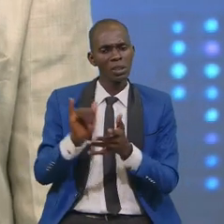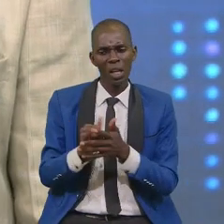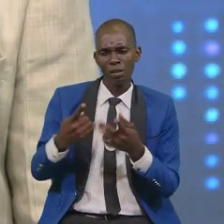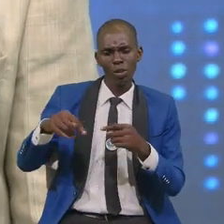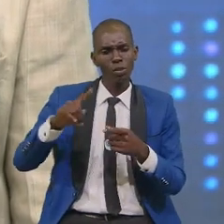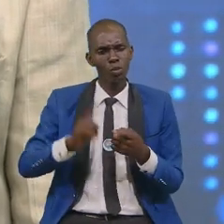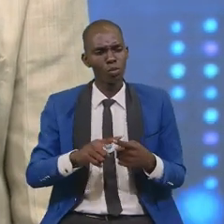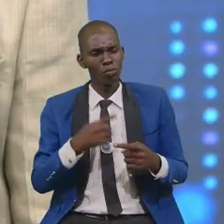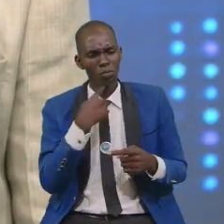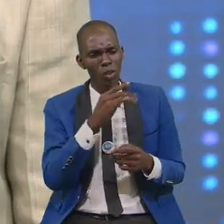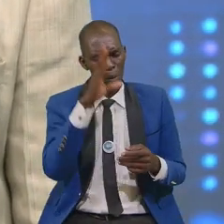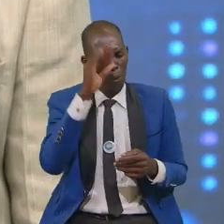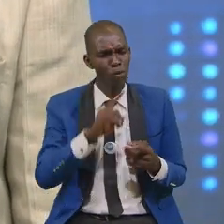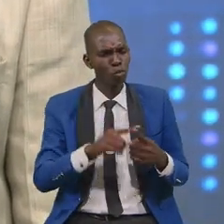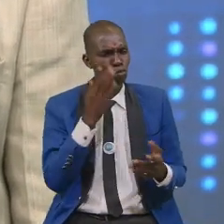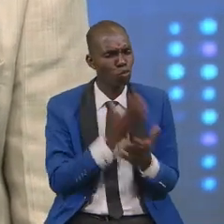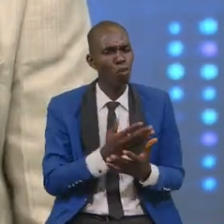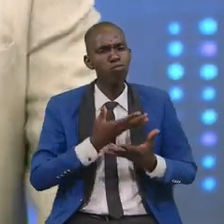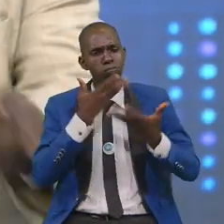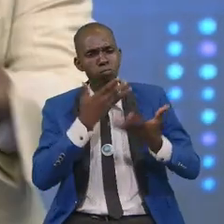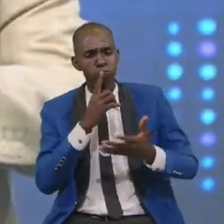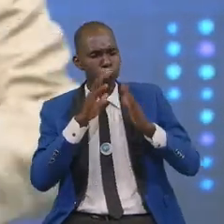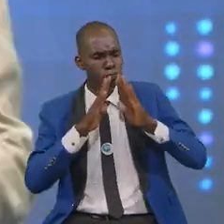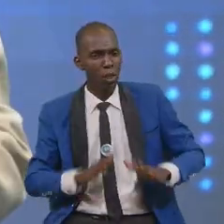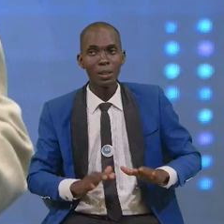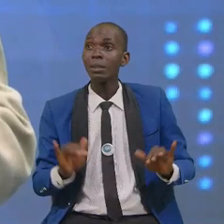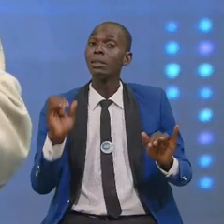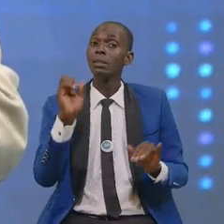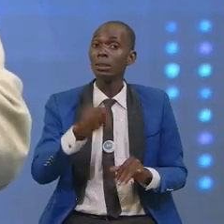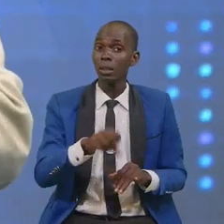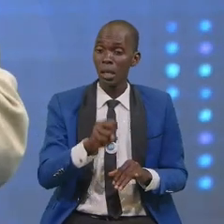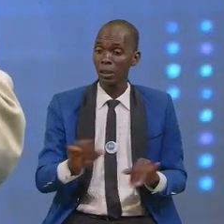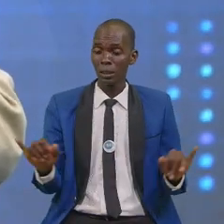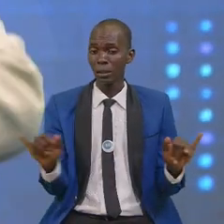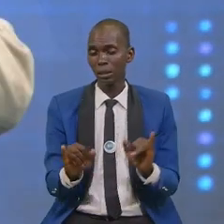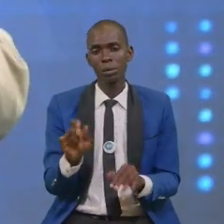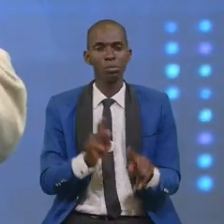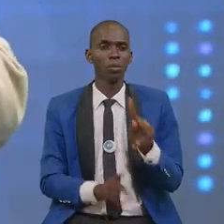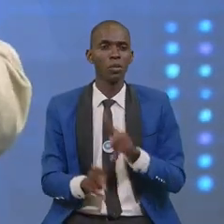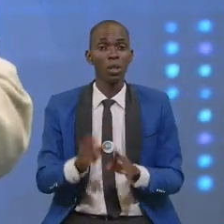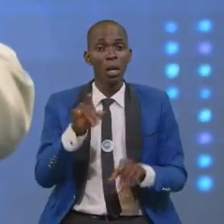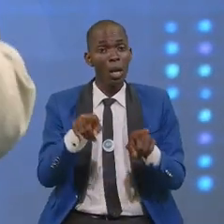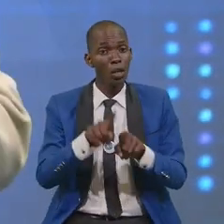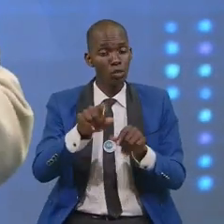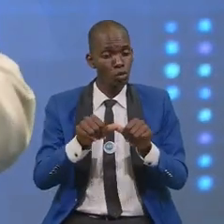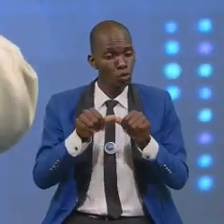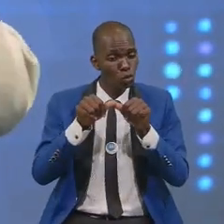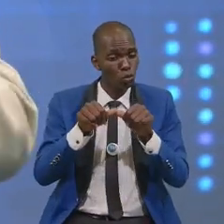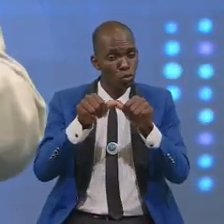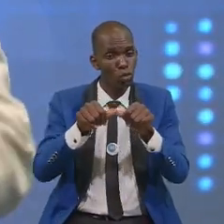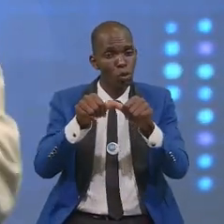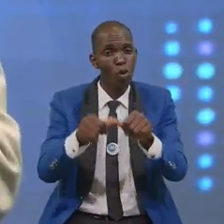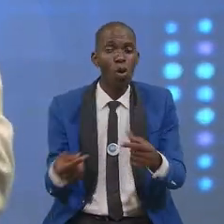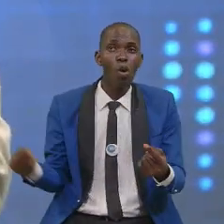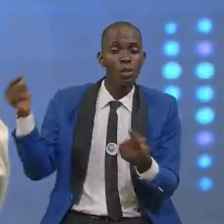silence him. Yes, the same people. As you continue until Christ gives you